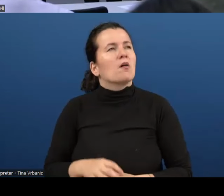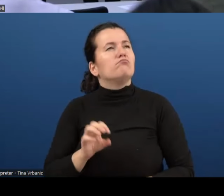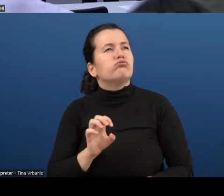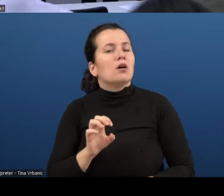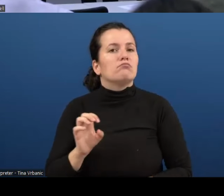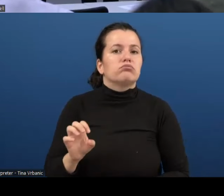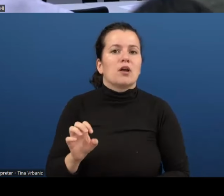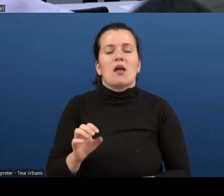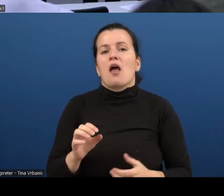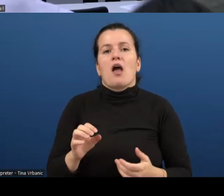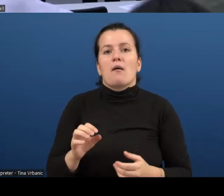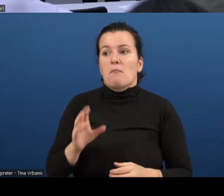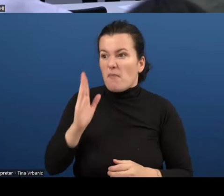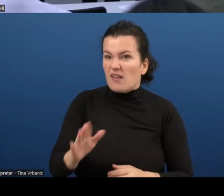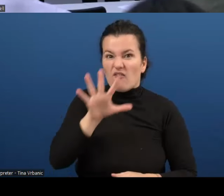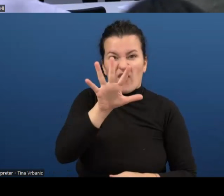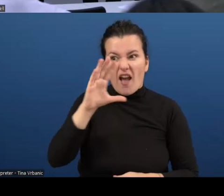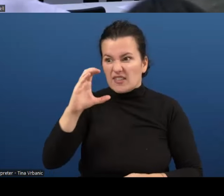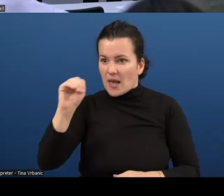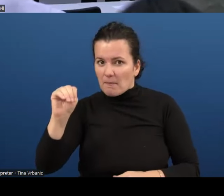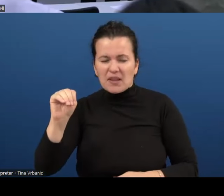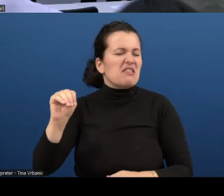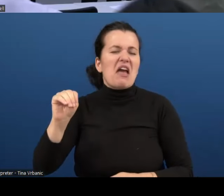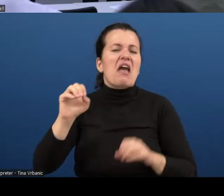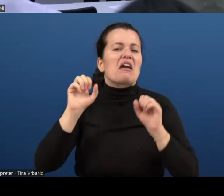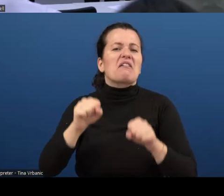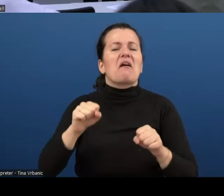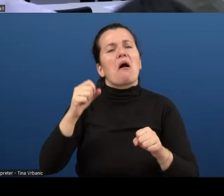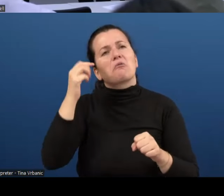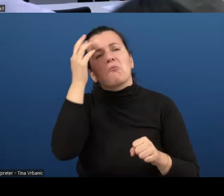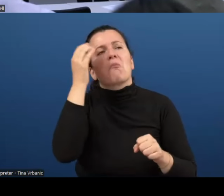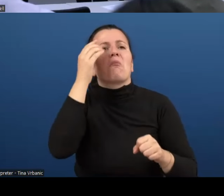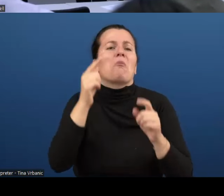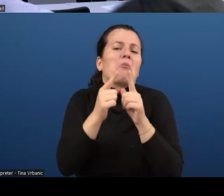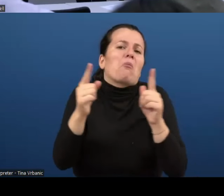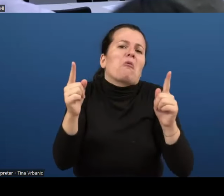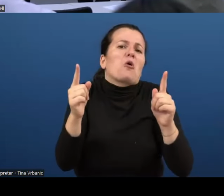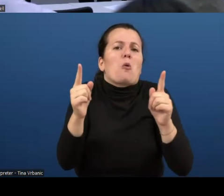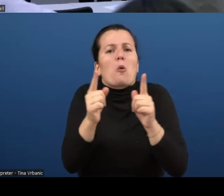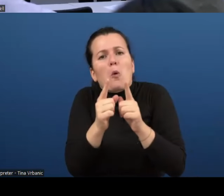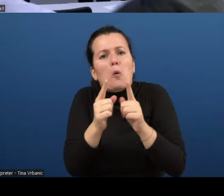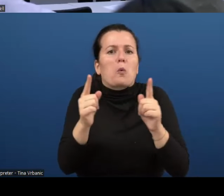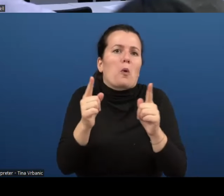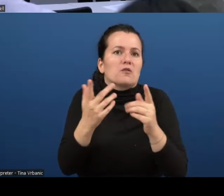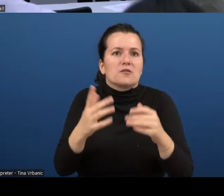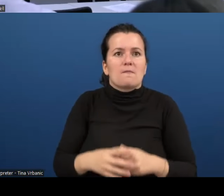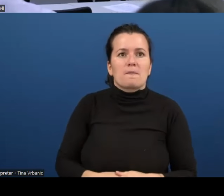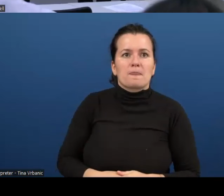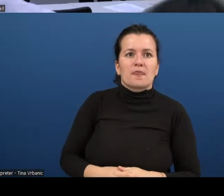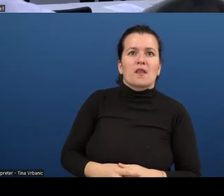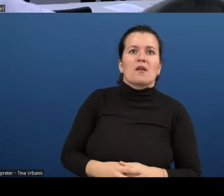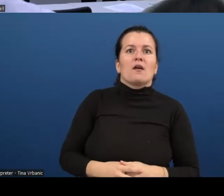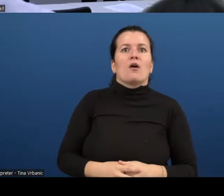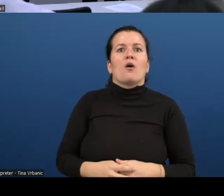it's 5 centimeters. They could just give a number. The only thing was that if something felt twice as big, they